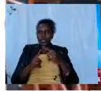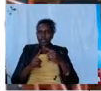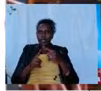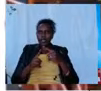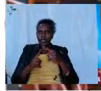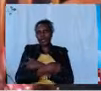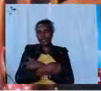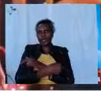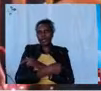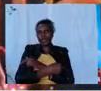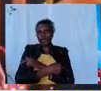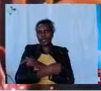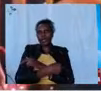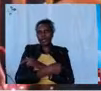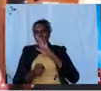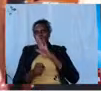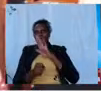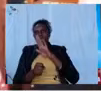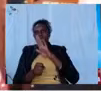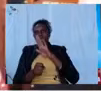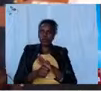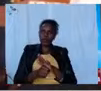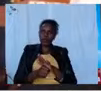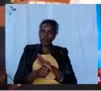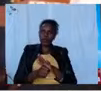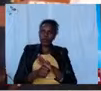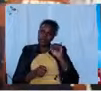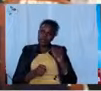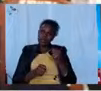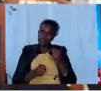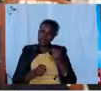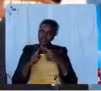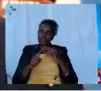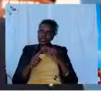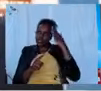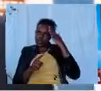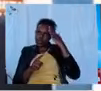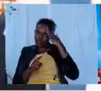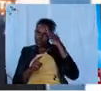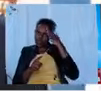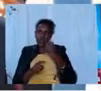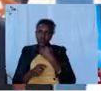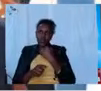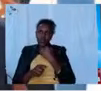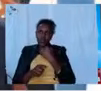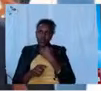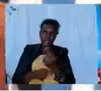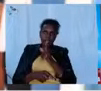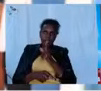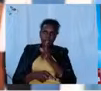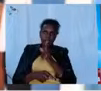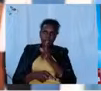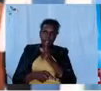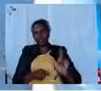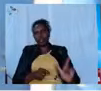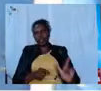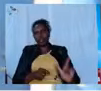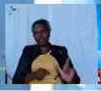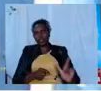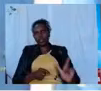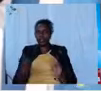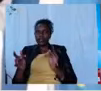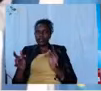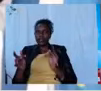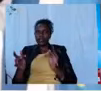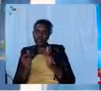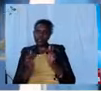to rest upon his promise, just to know that says the